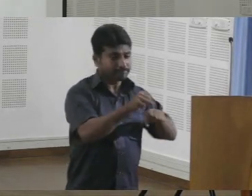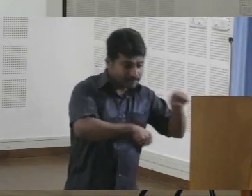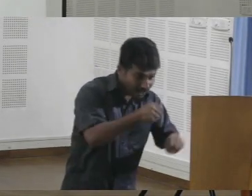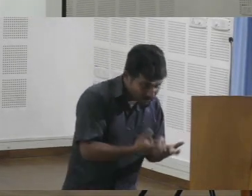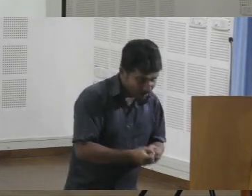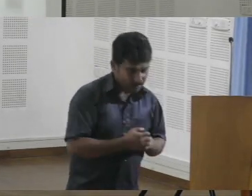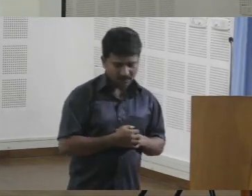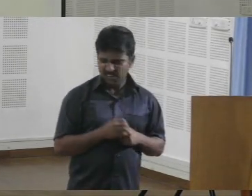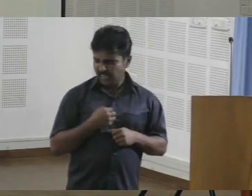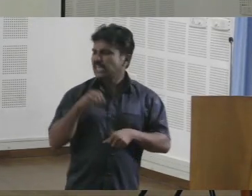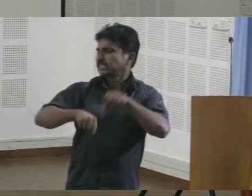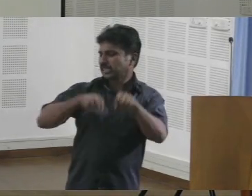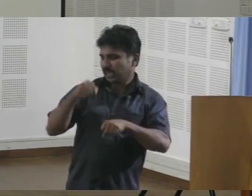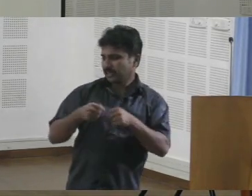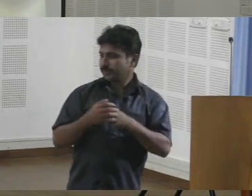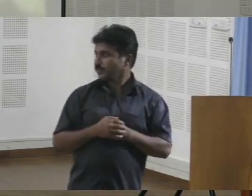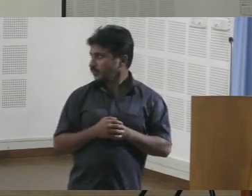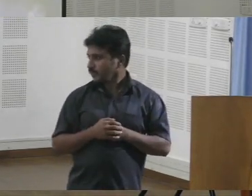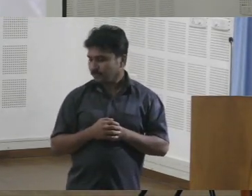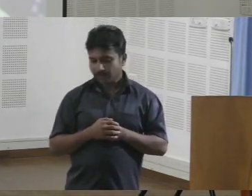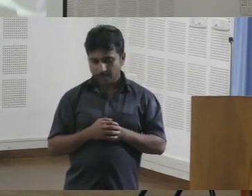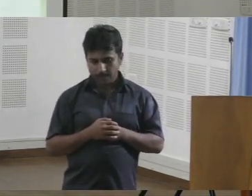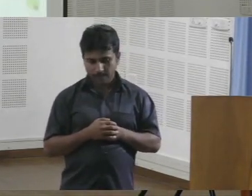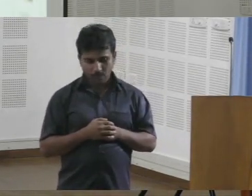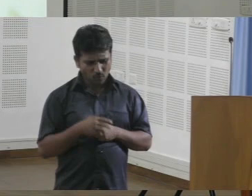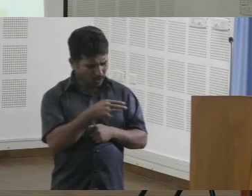Cycling. What is your name? Your name.